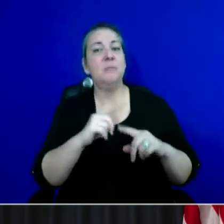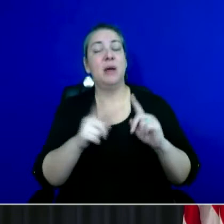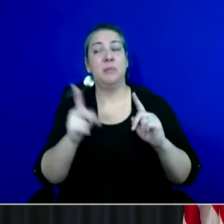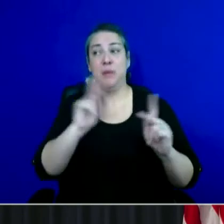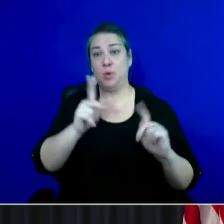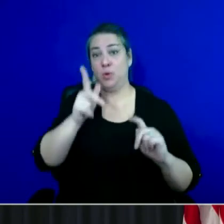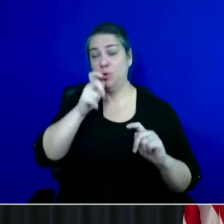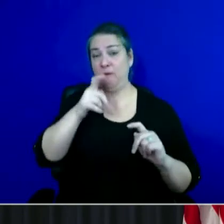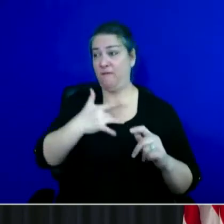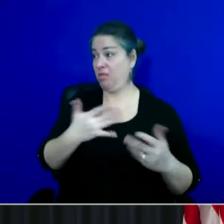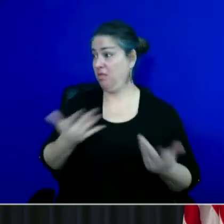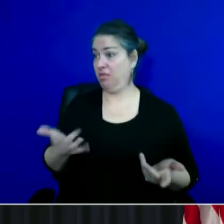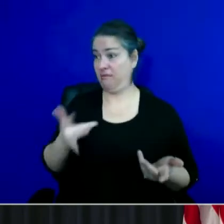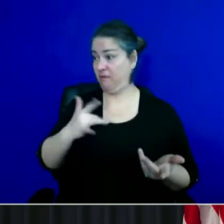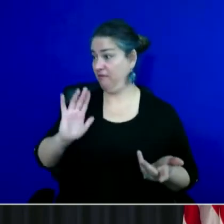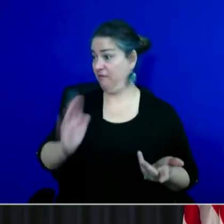in.